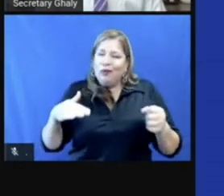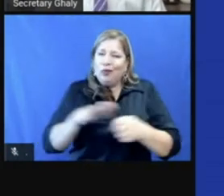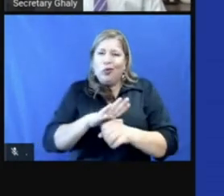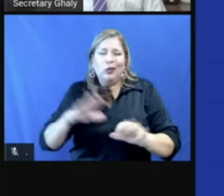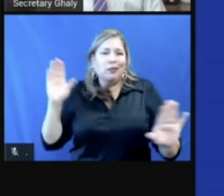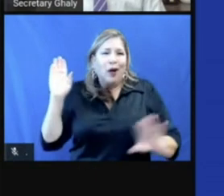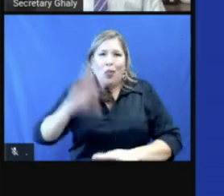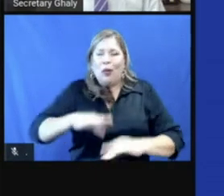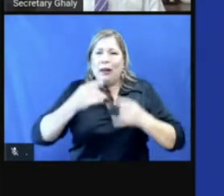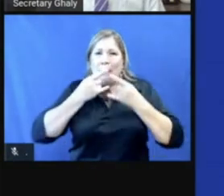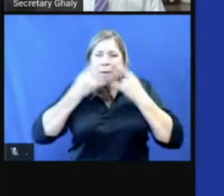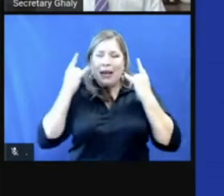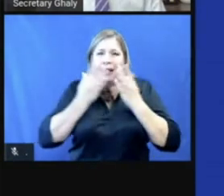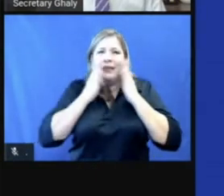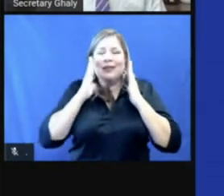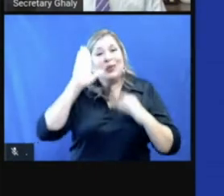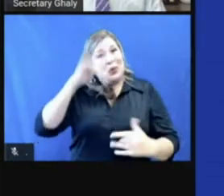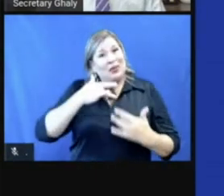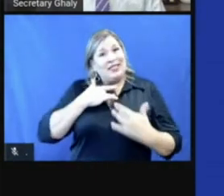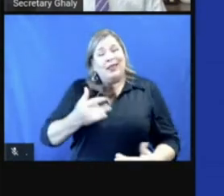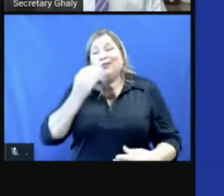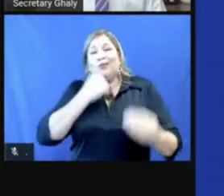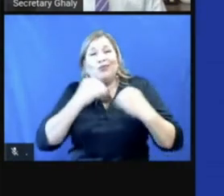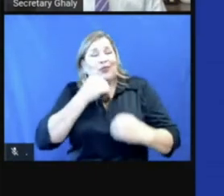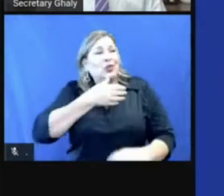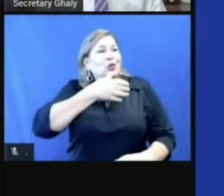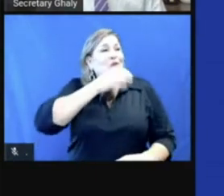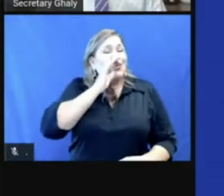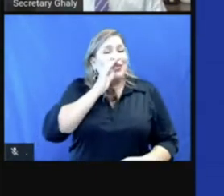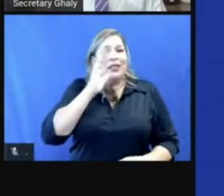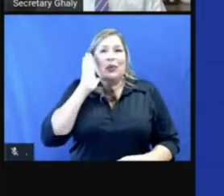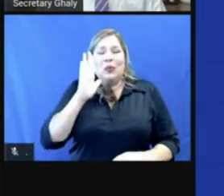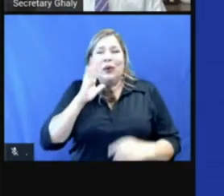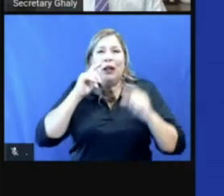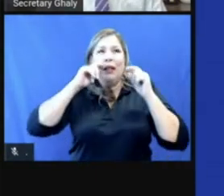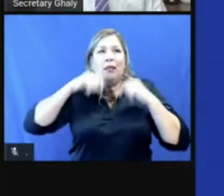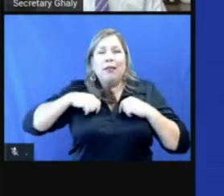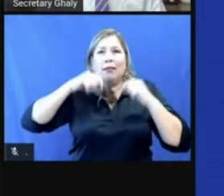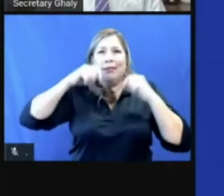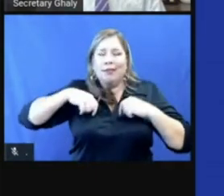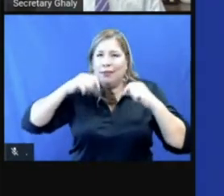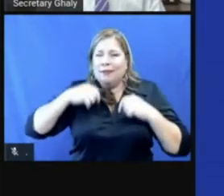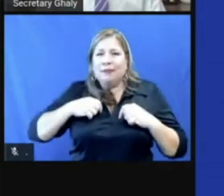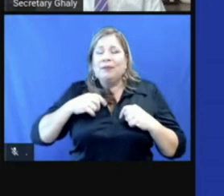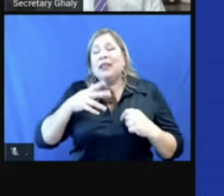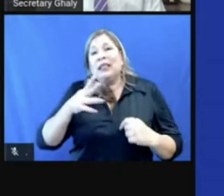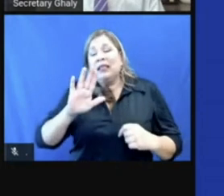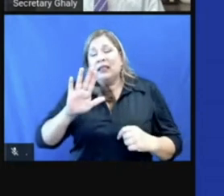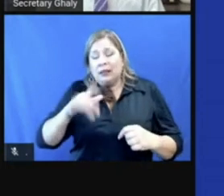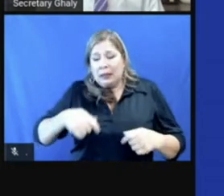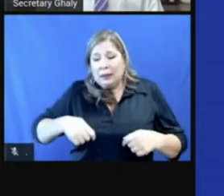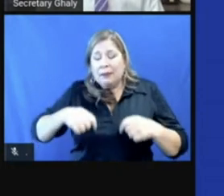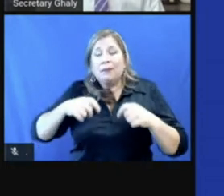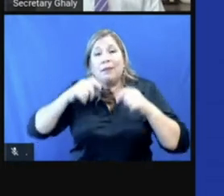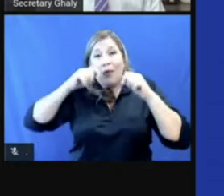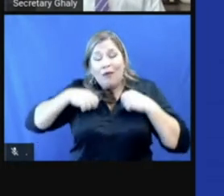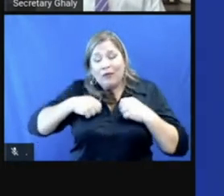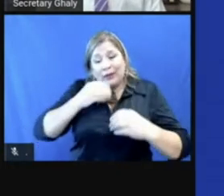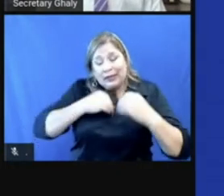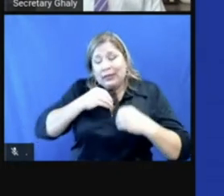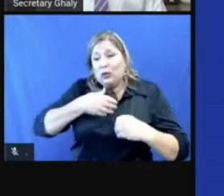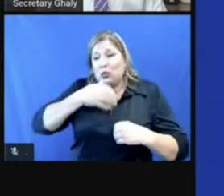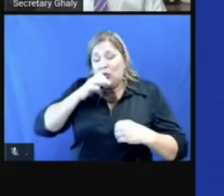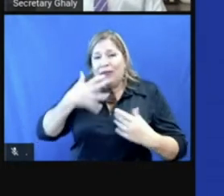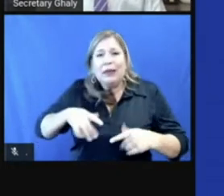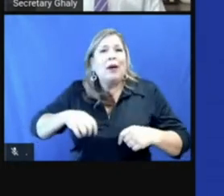off. We ask you to keep it off as short a time as possible, to put it back on when you're done eating, when you're done